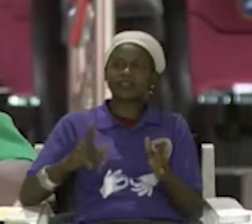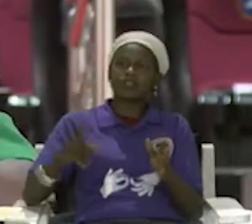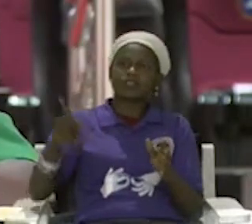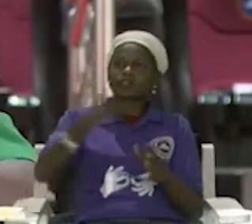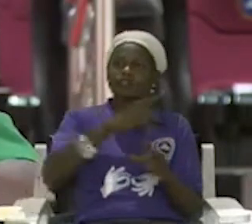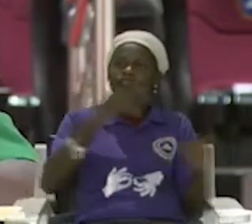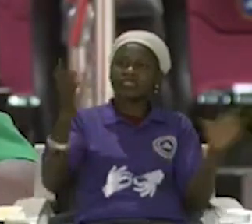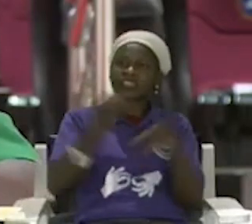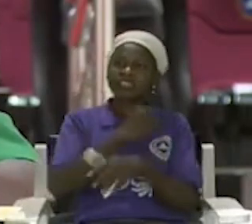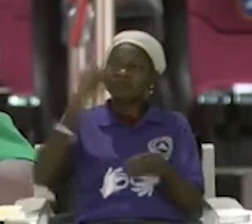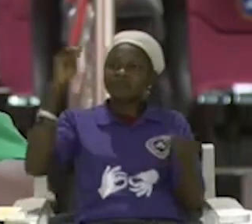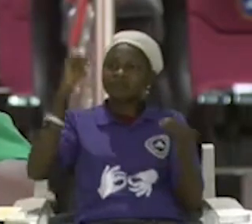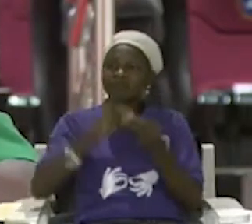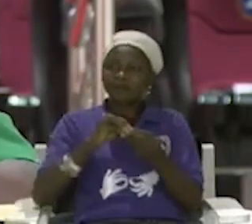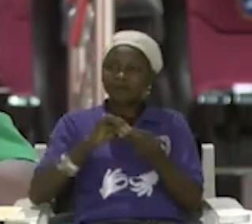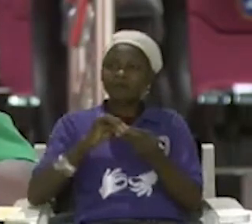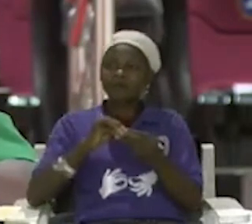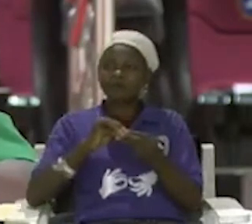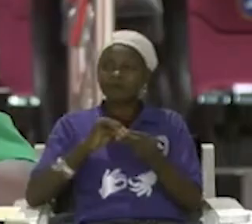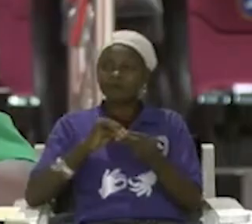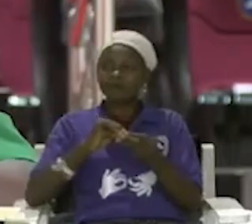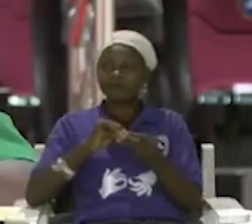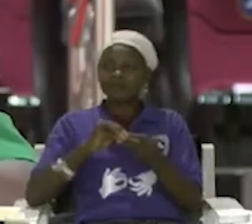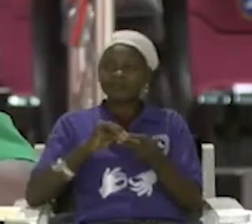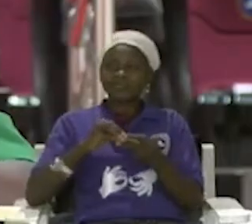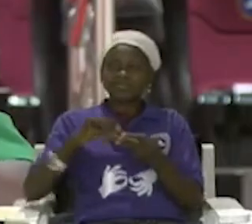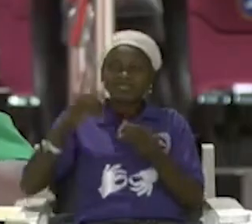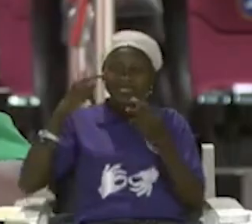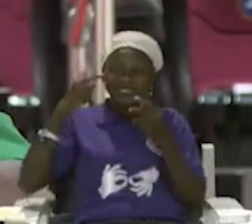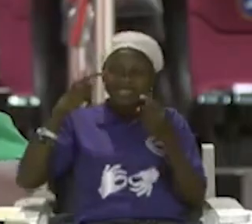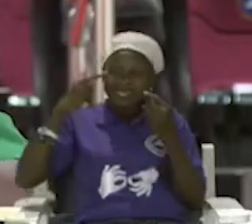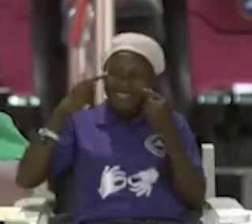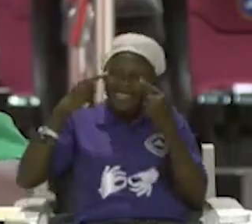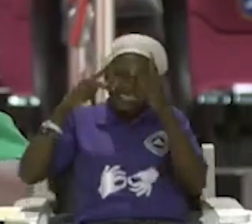gain foresight as well as insight.